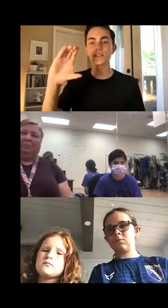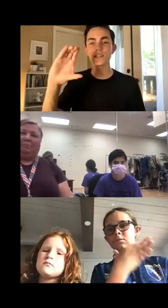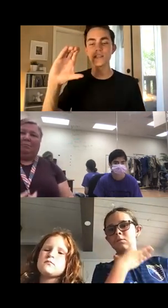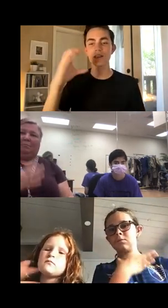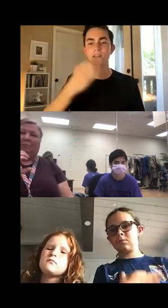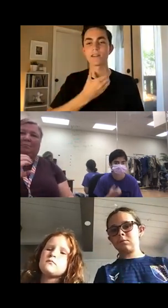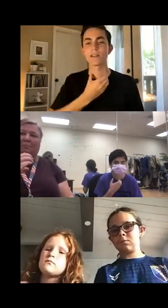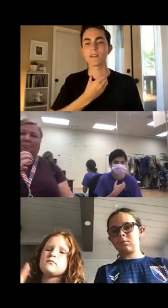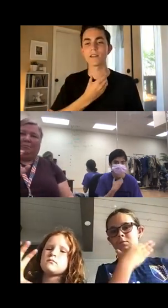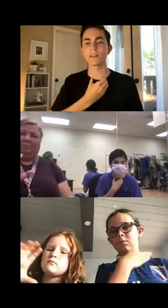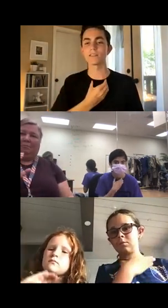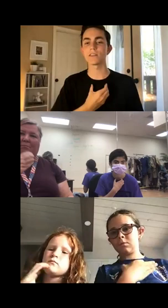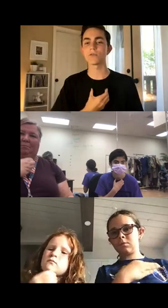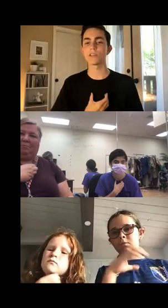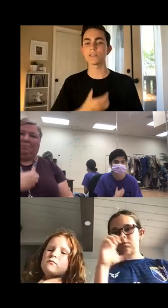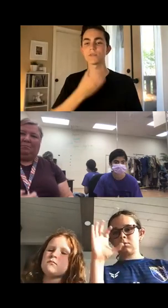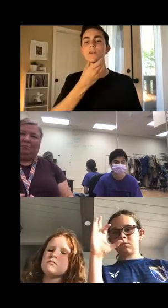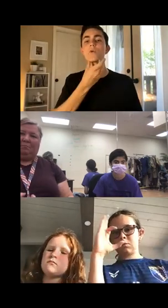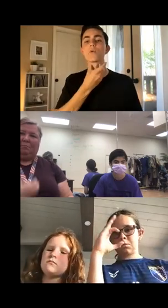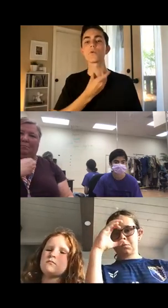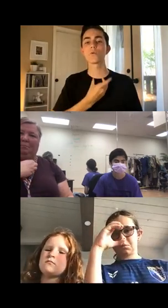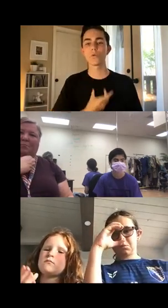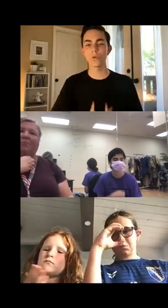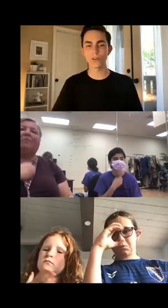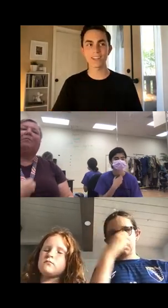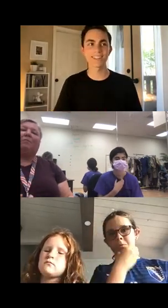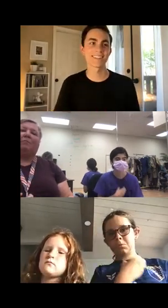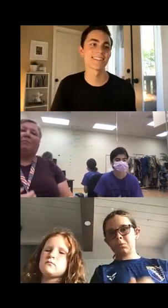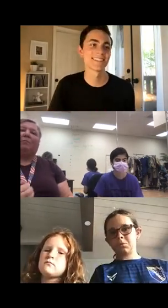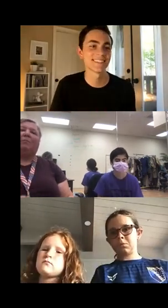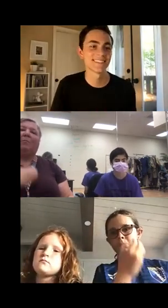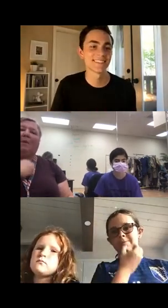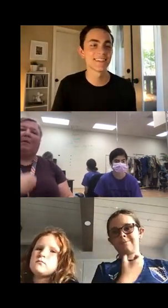make a C, and it's like you're eating something. Hungry.